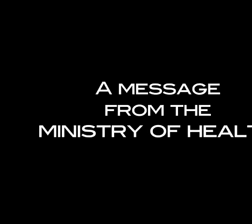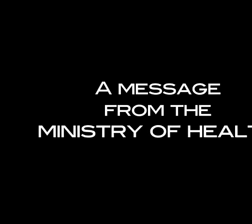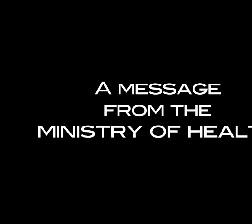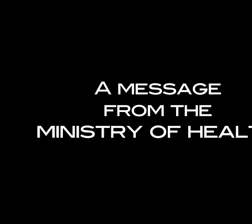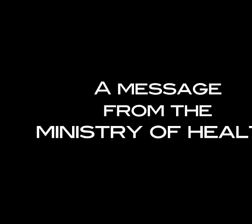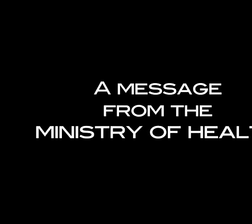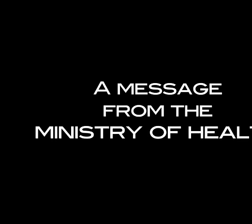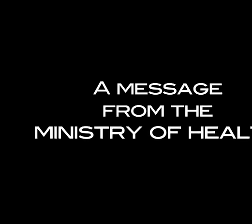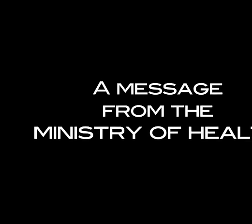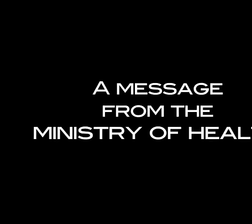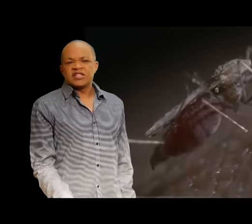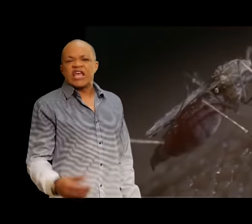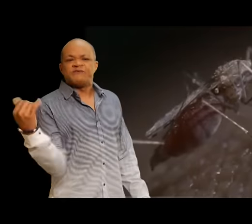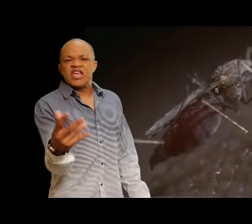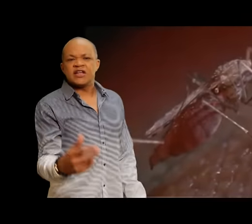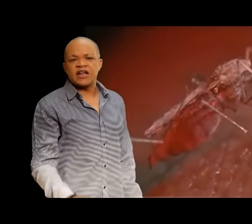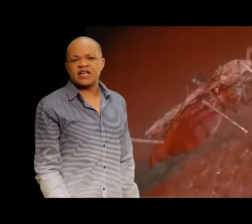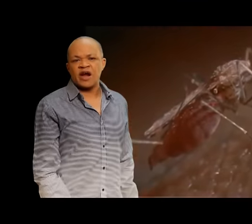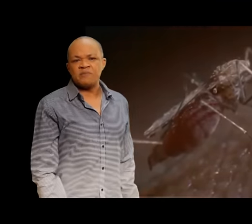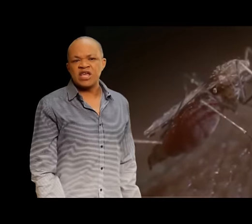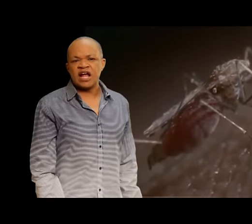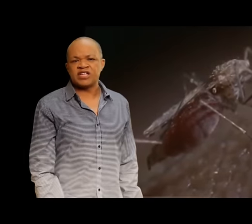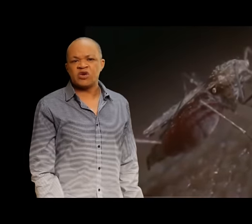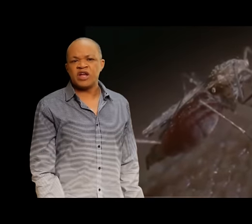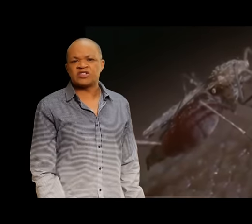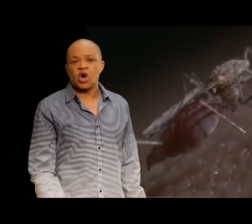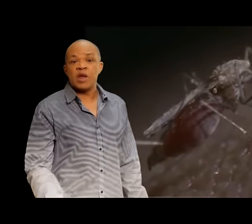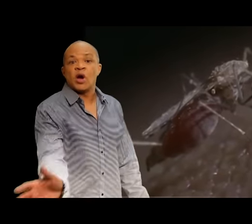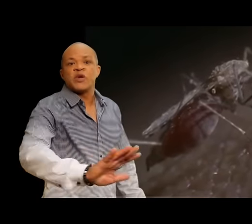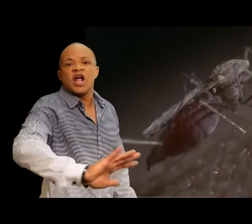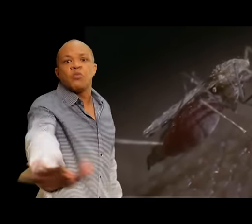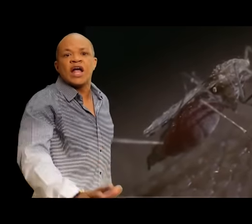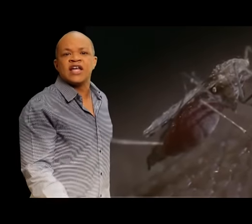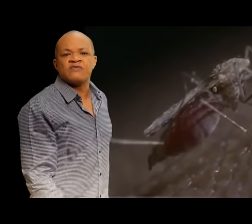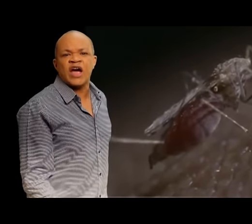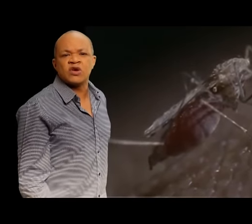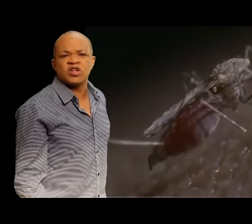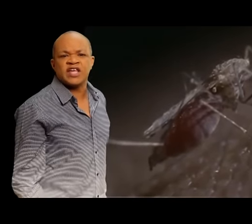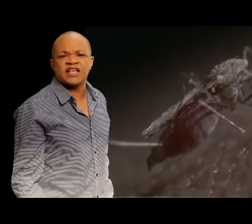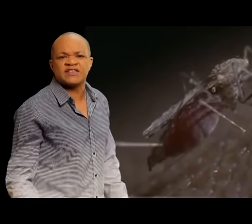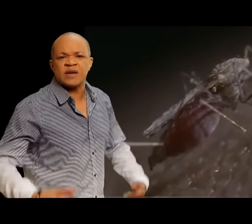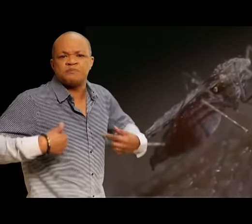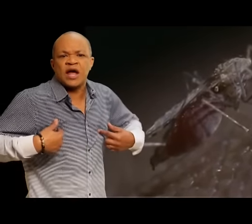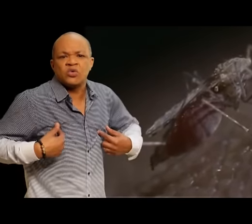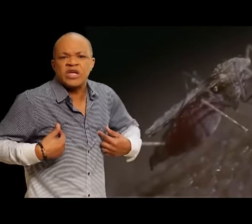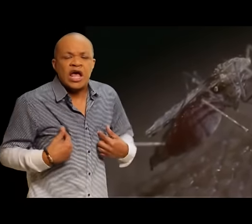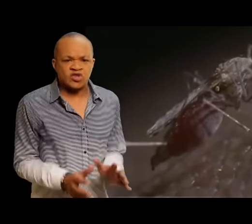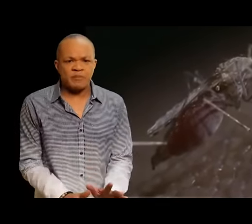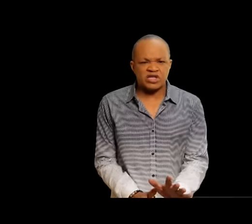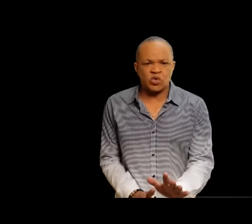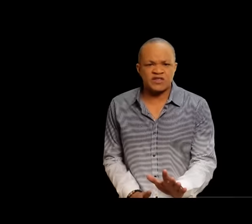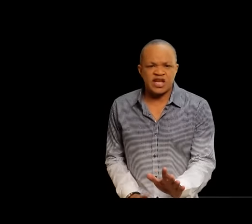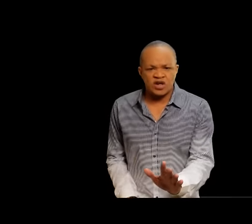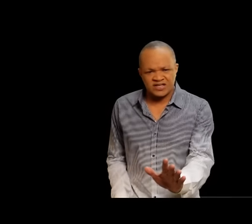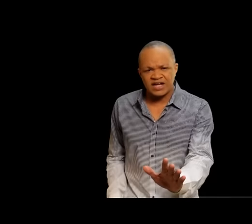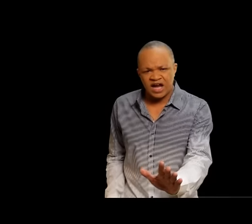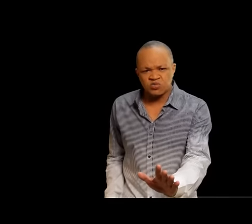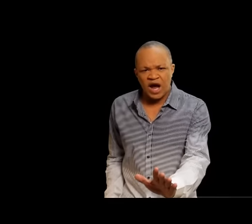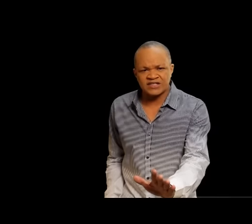Hold up your hand. Zigbee in the Caribbean territory, but we now want that virus take set pan we. So